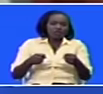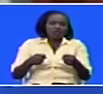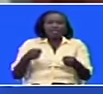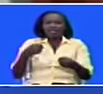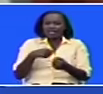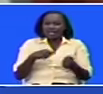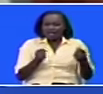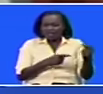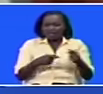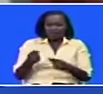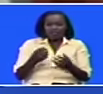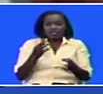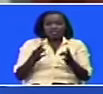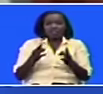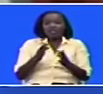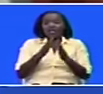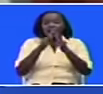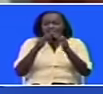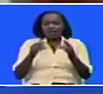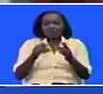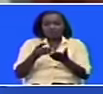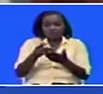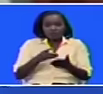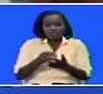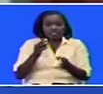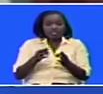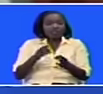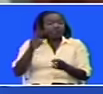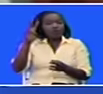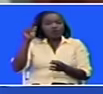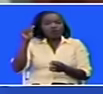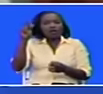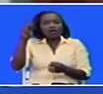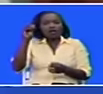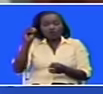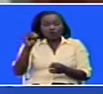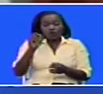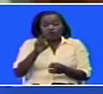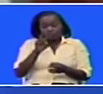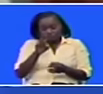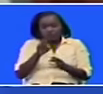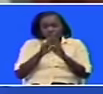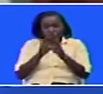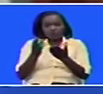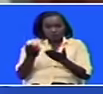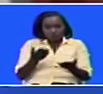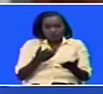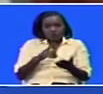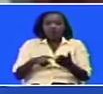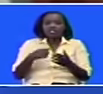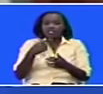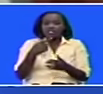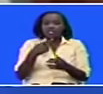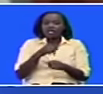how maybe the House will debate it once Amos Wako tables this report in the House, and we see what they have to say about that